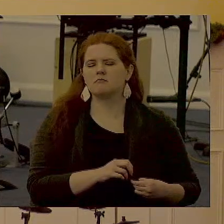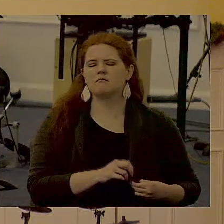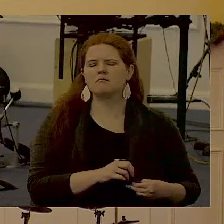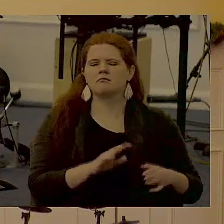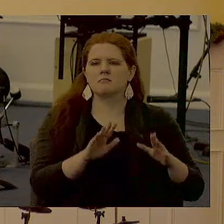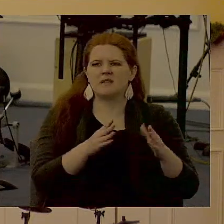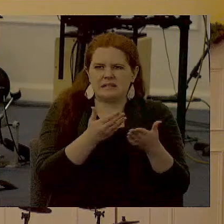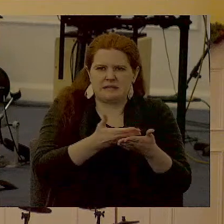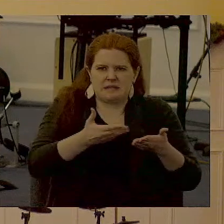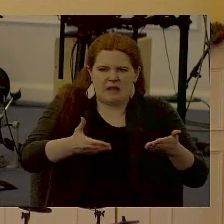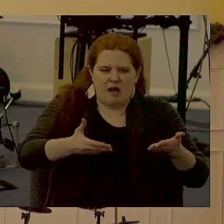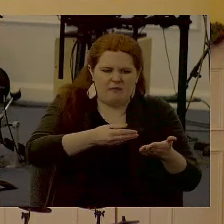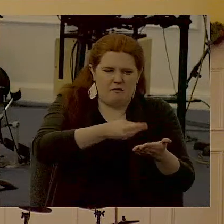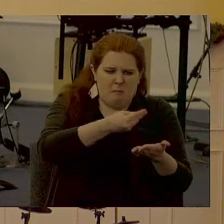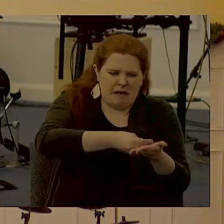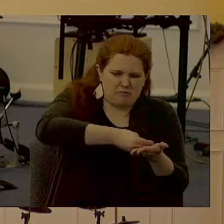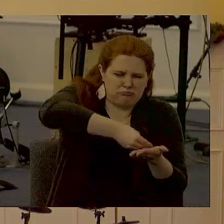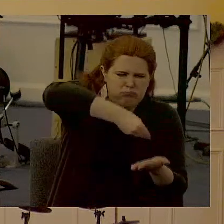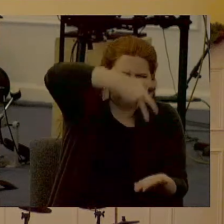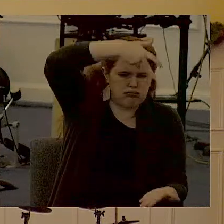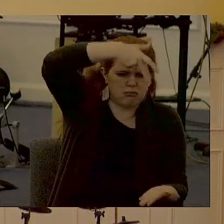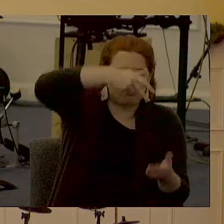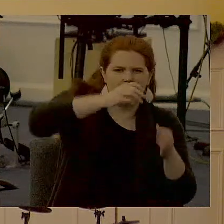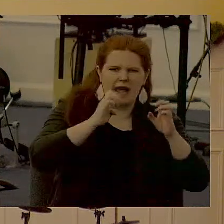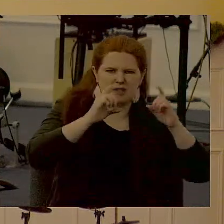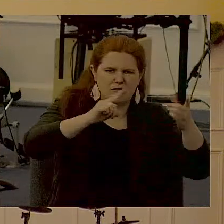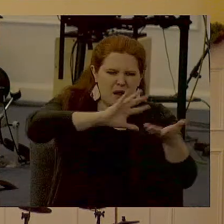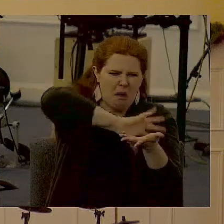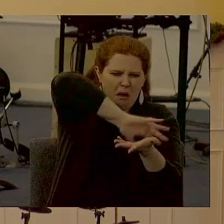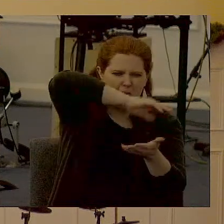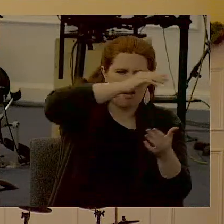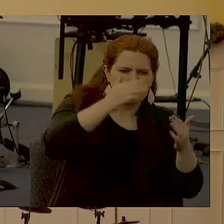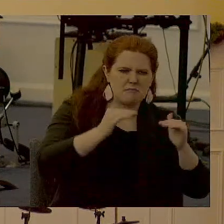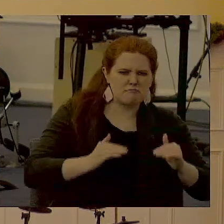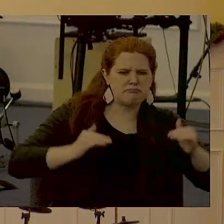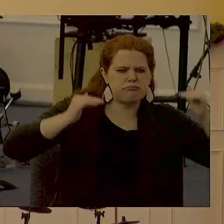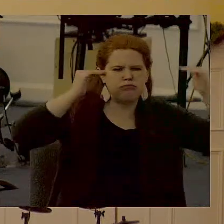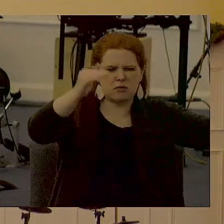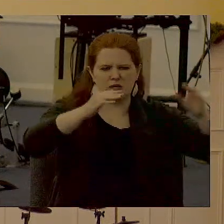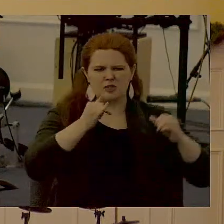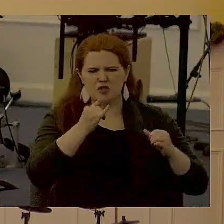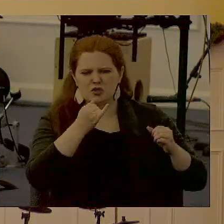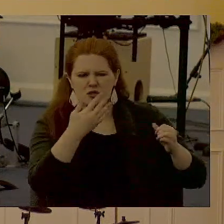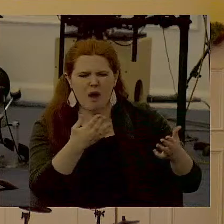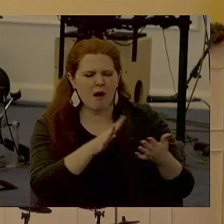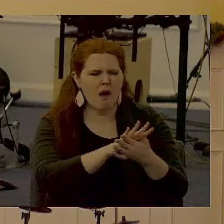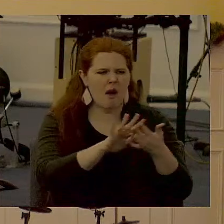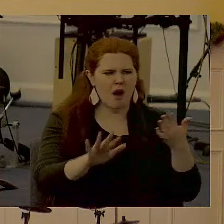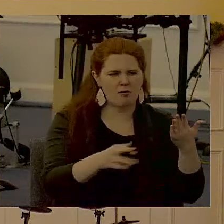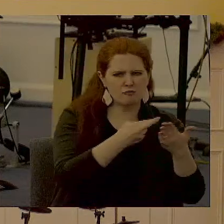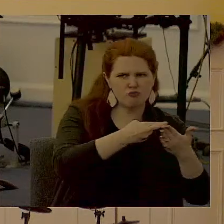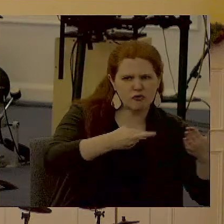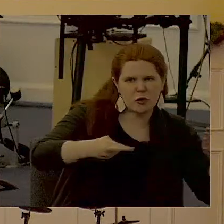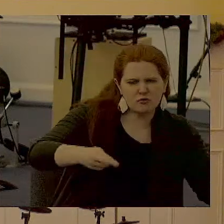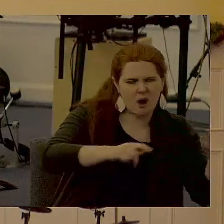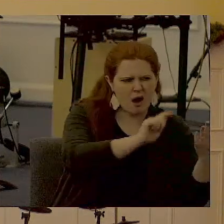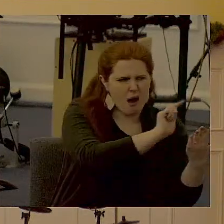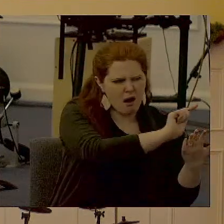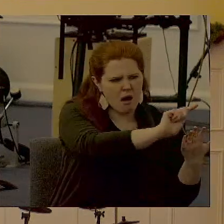amount of stuff. There is no education, no job, no